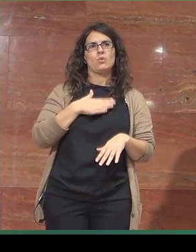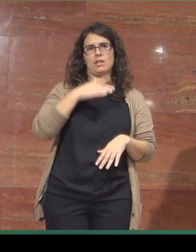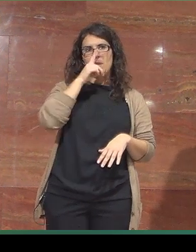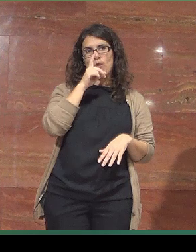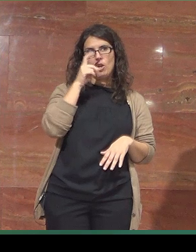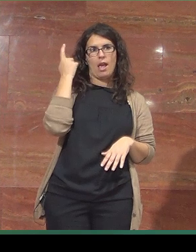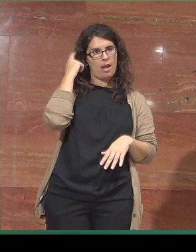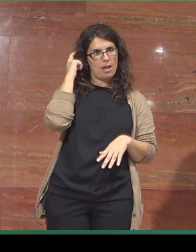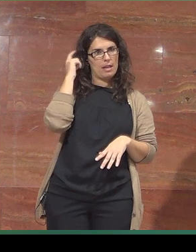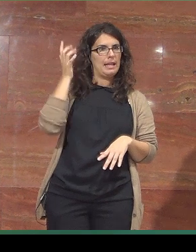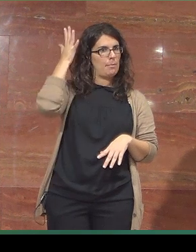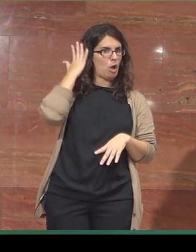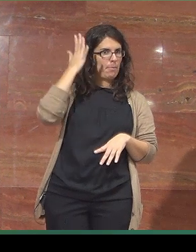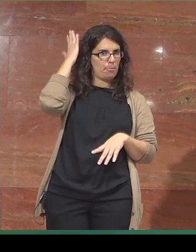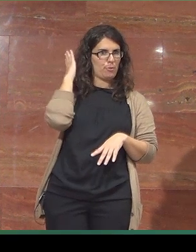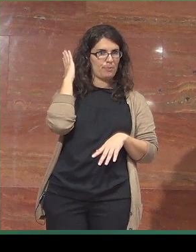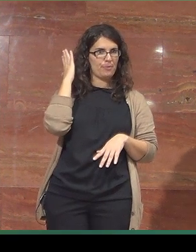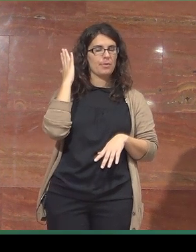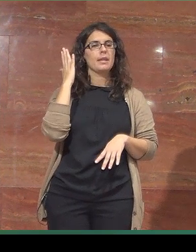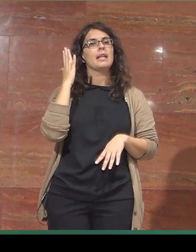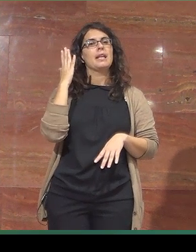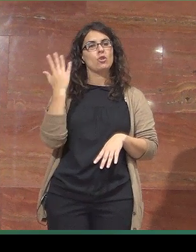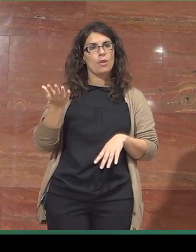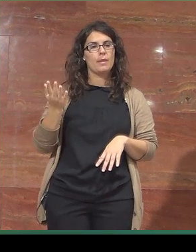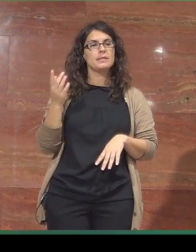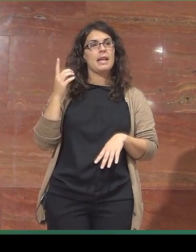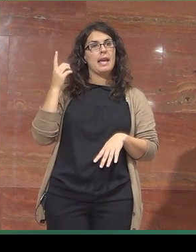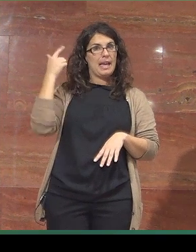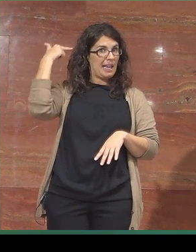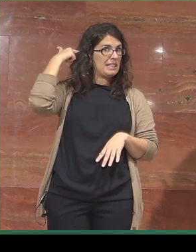of making sure that the place cells that are created stay with you.